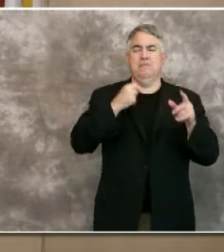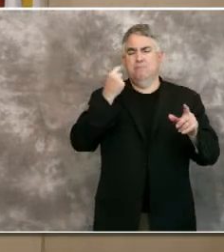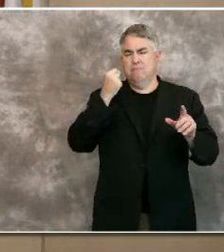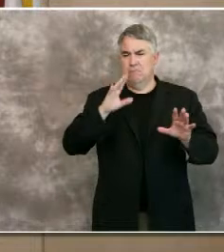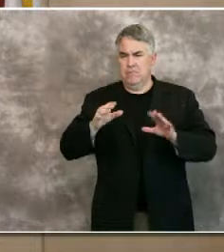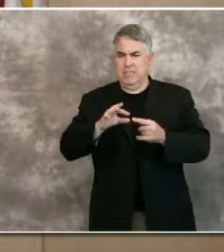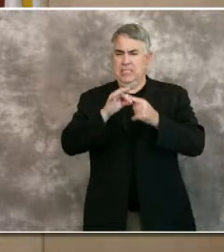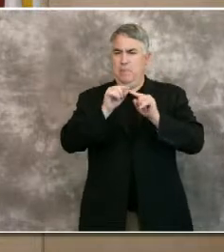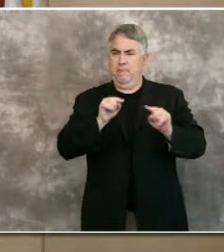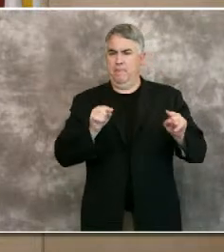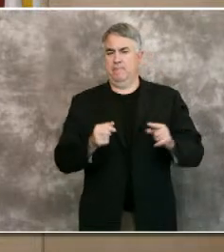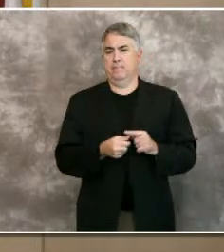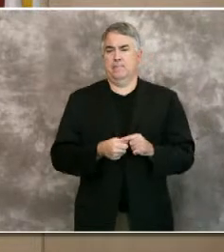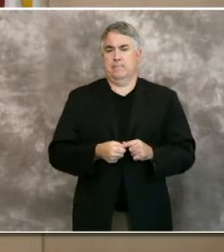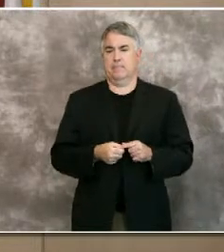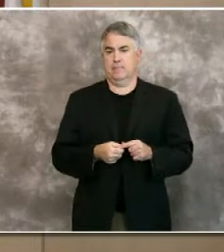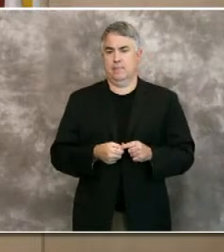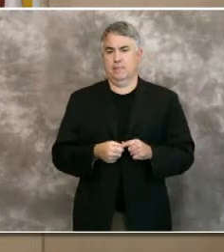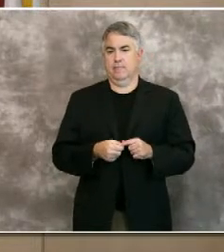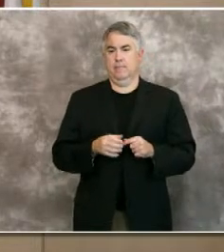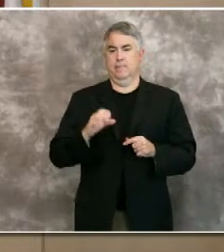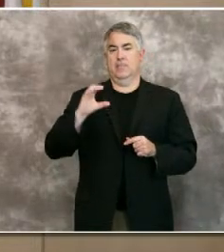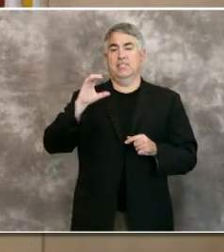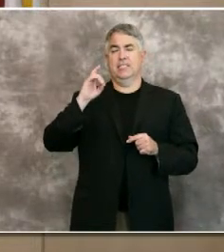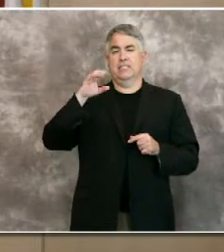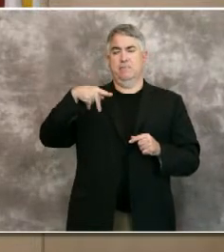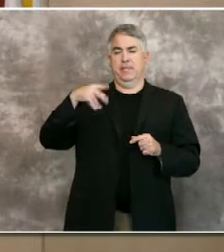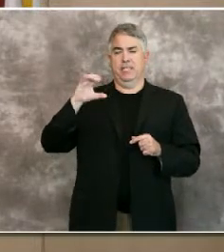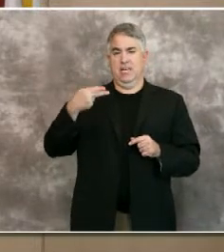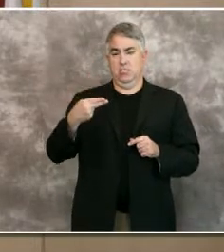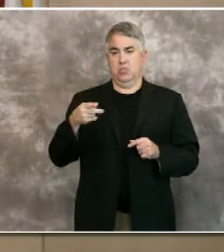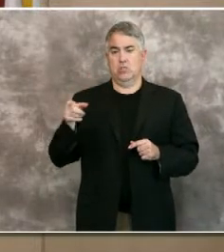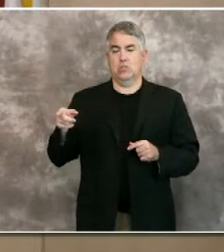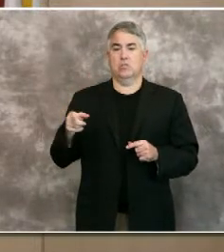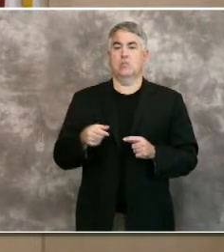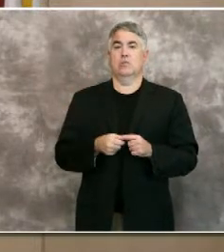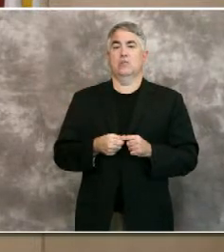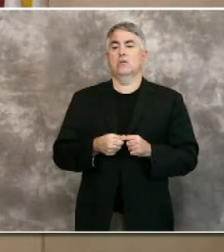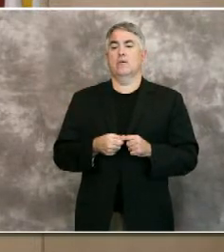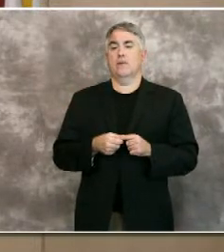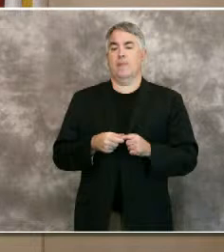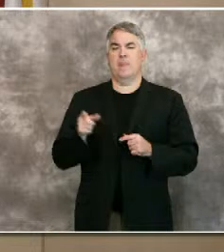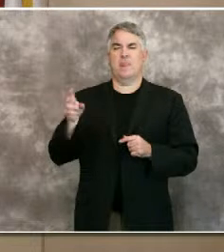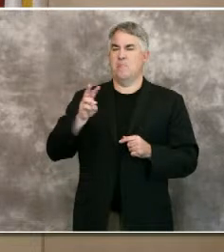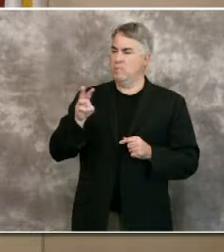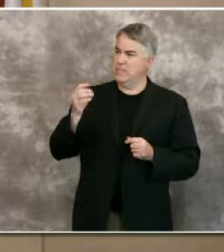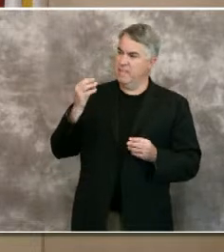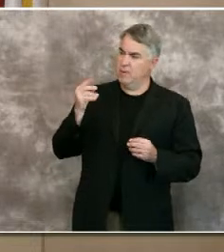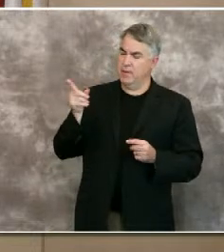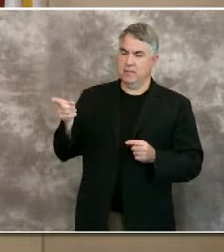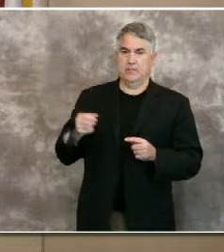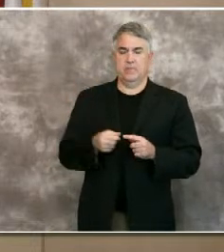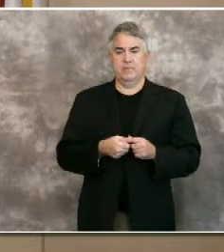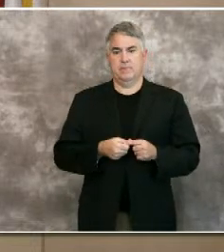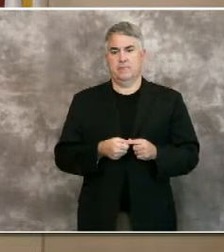the CDPH's website. Growing evidence from other respiratory illnesses support the use